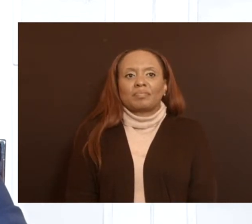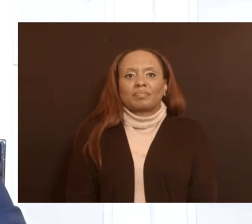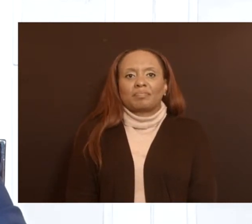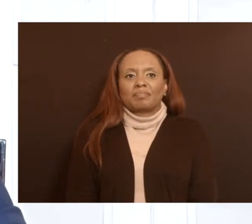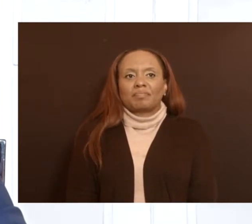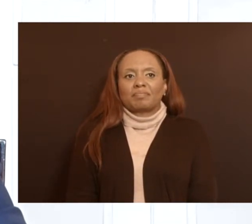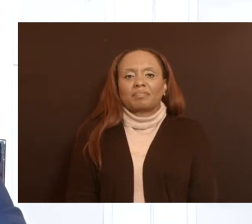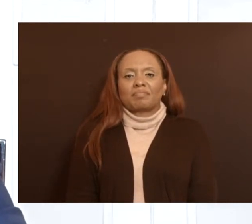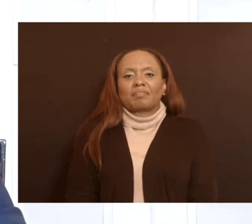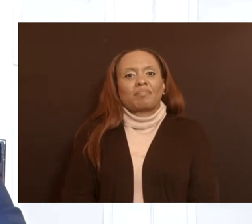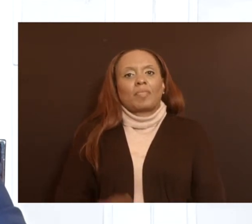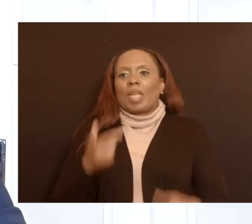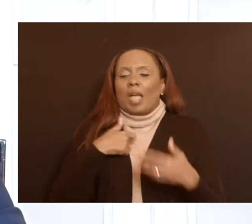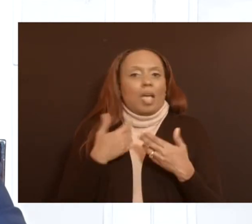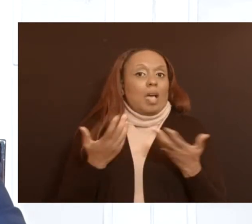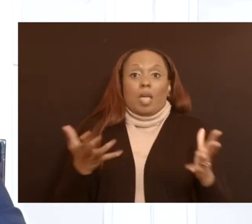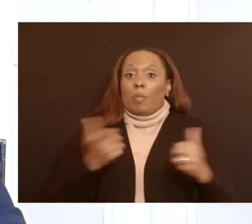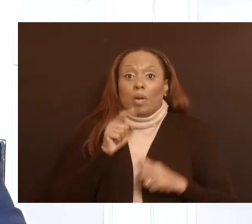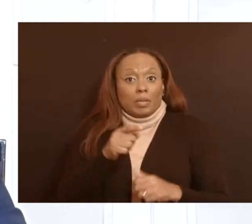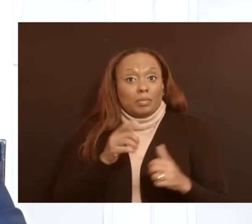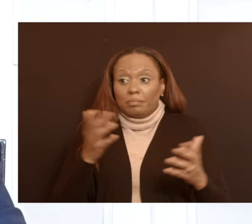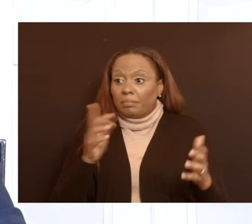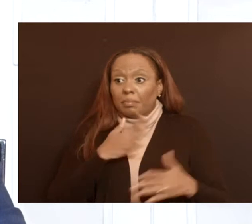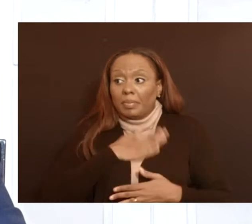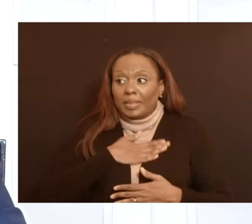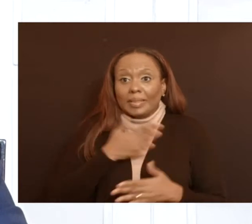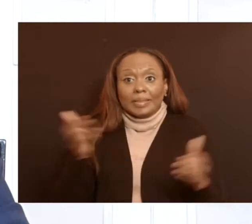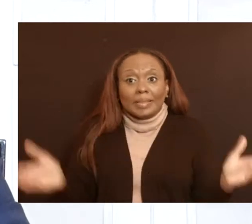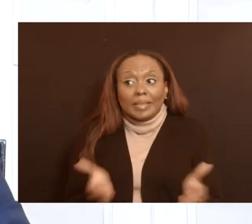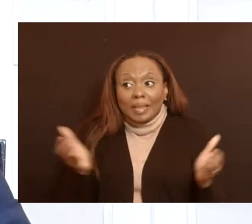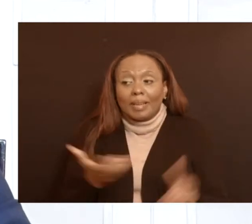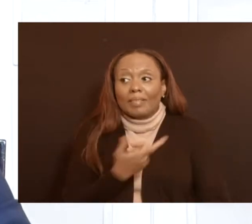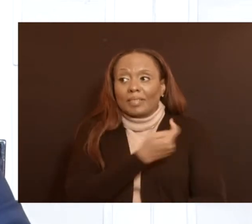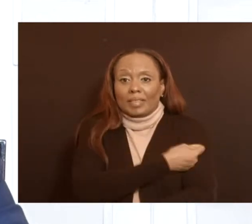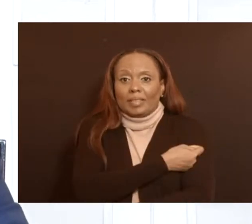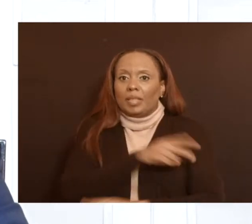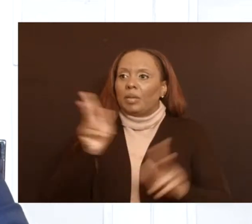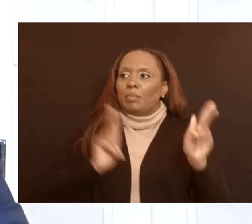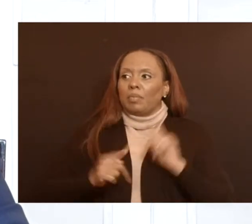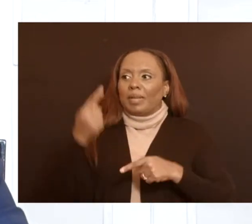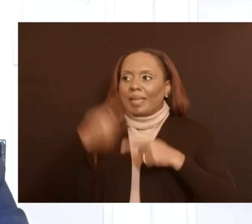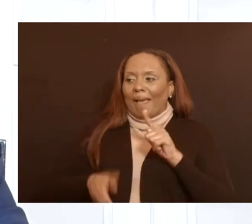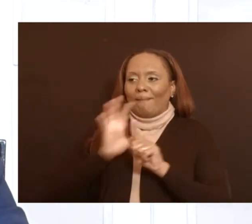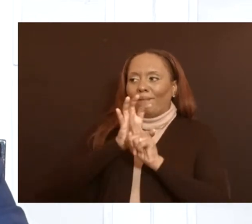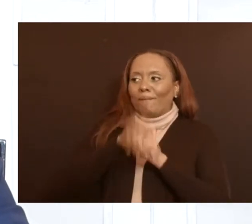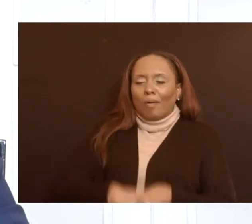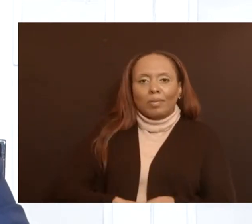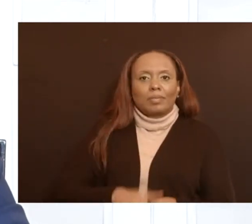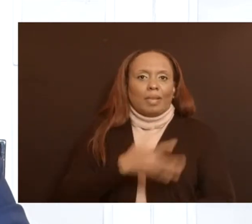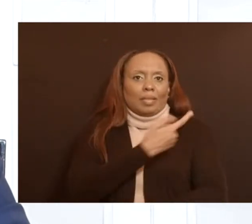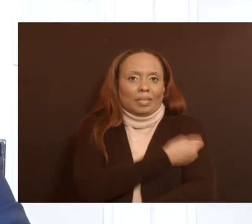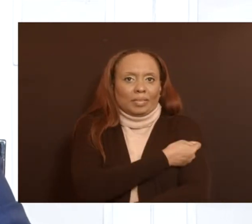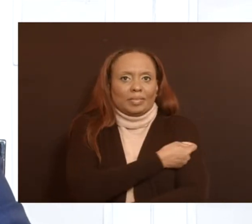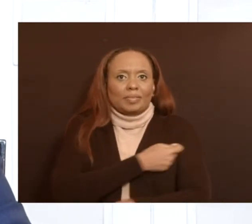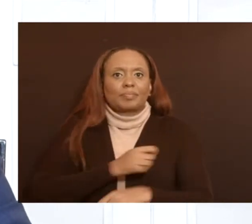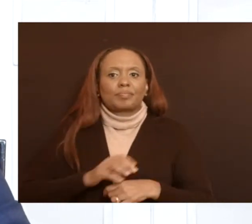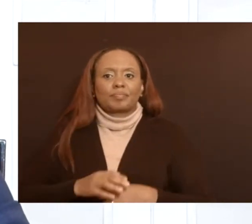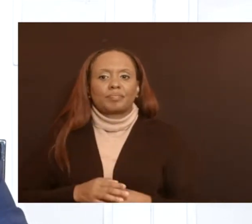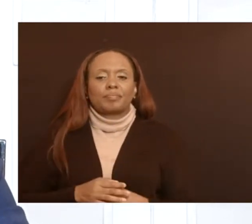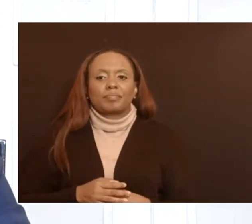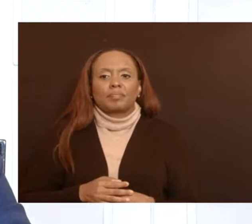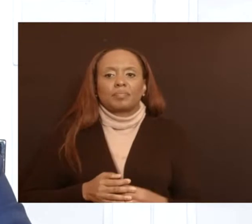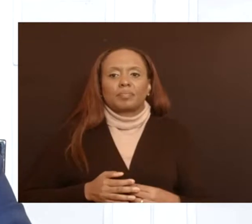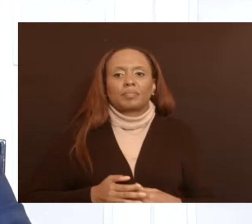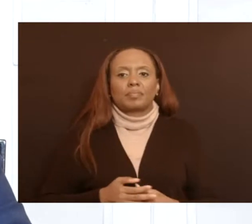to encourage those to be vaccinated. I really expect after this press conference, nobody can force you to be vaccinated, but I expect you after this press conference to